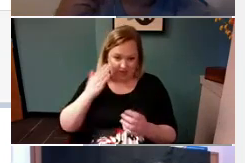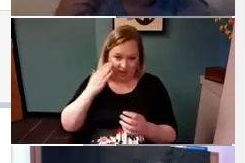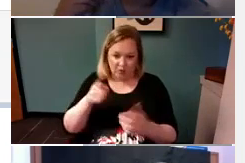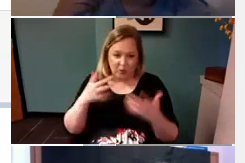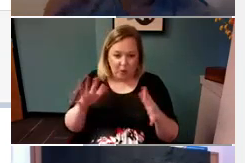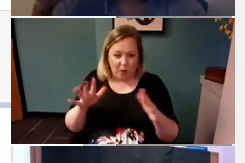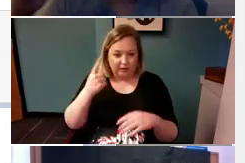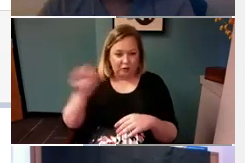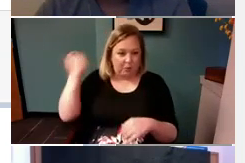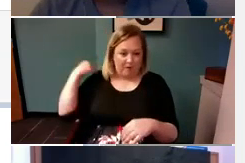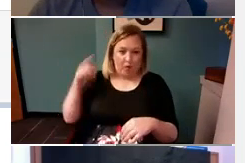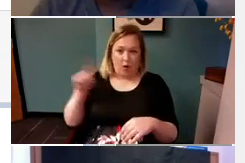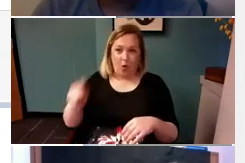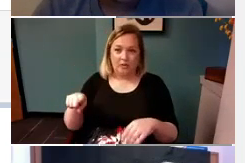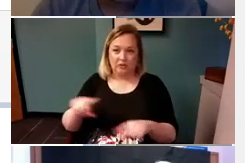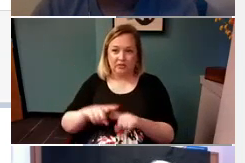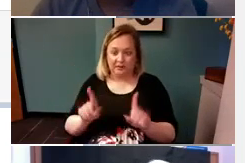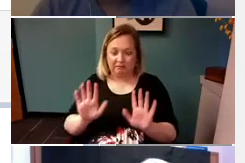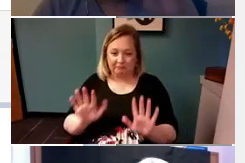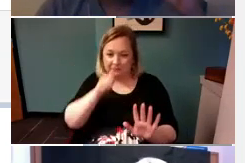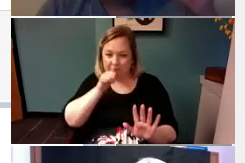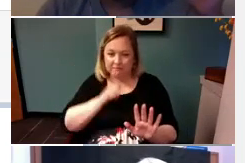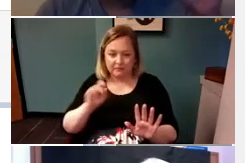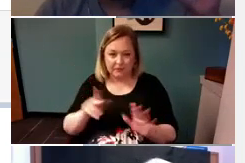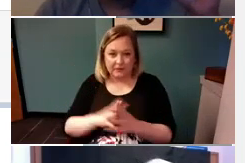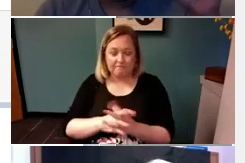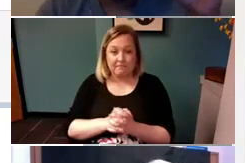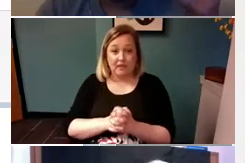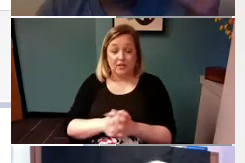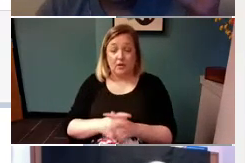except Tejaswini. So Tejaswini, the thing that I'm trying to ask is,